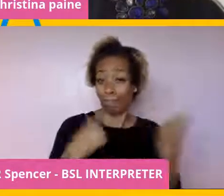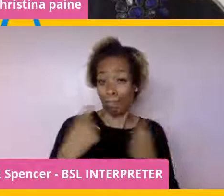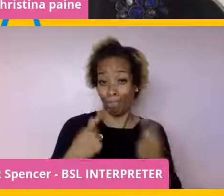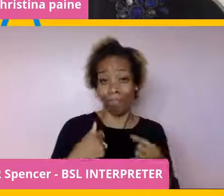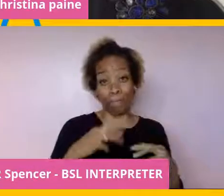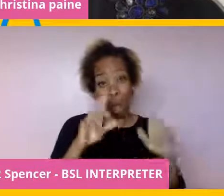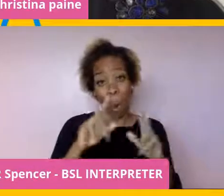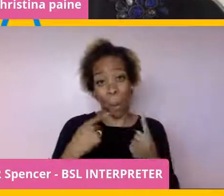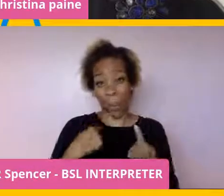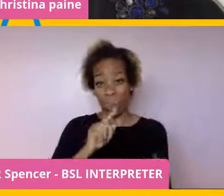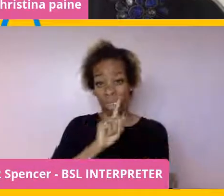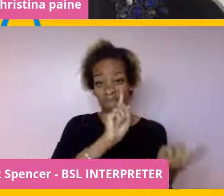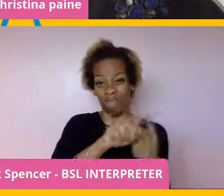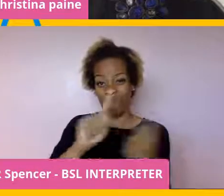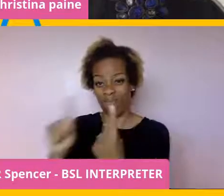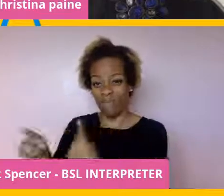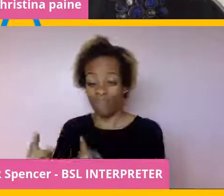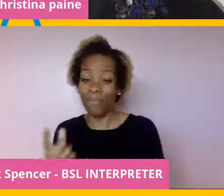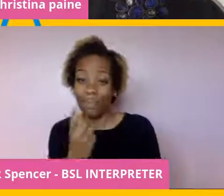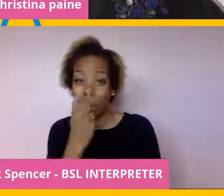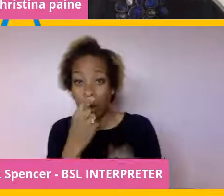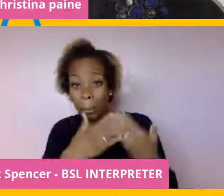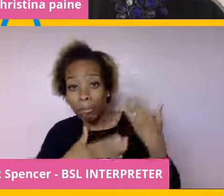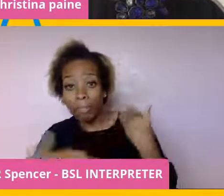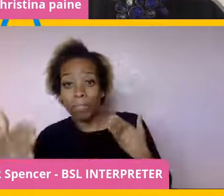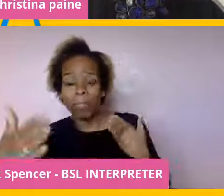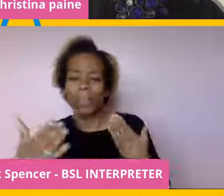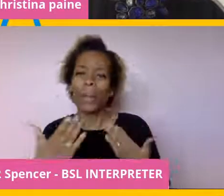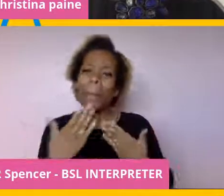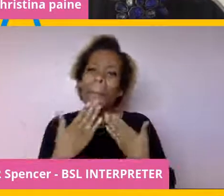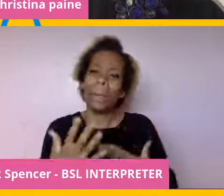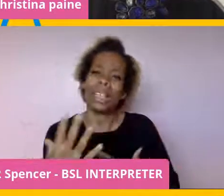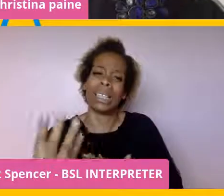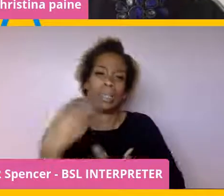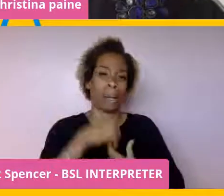of getting answers out to you. And please take part in more of these webinars, and please just be in